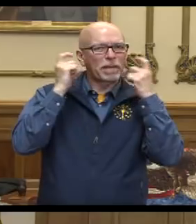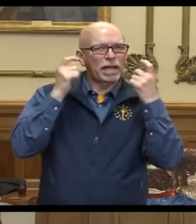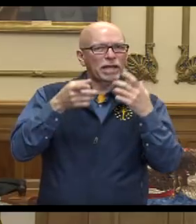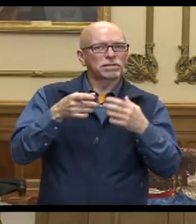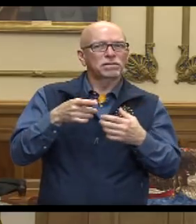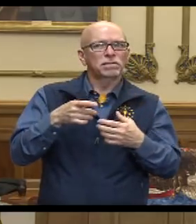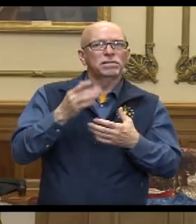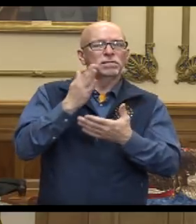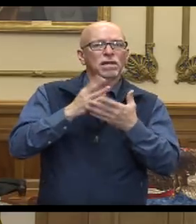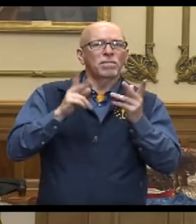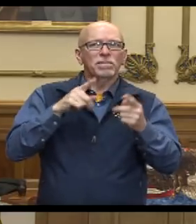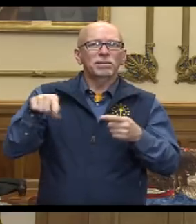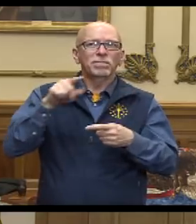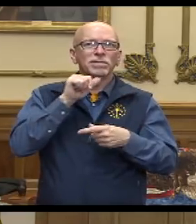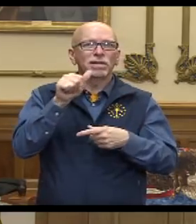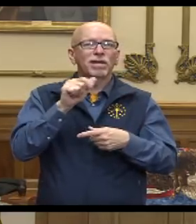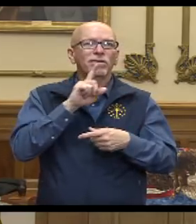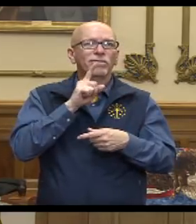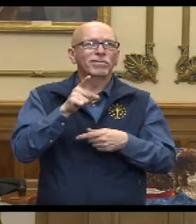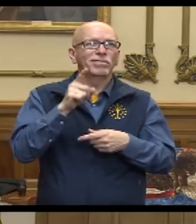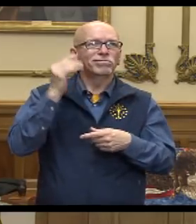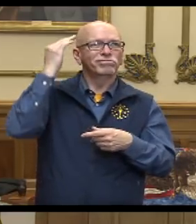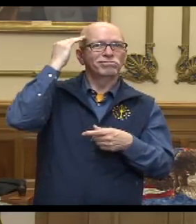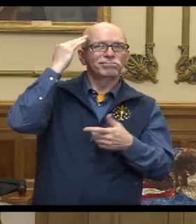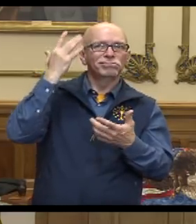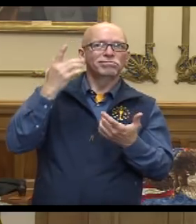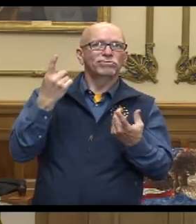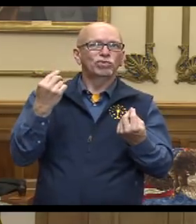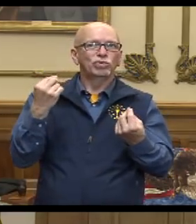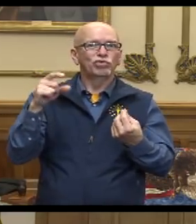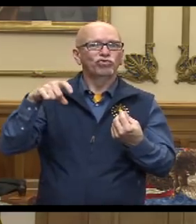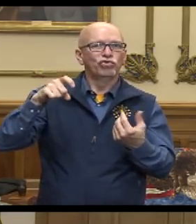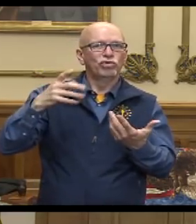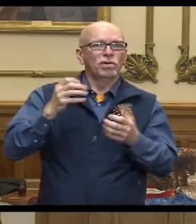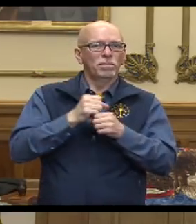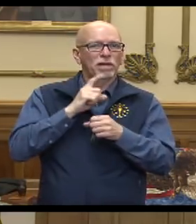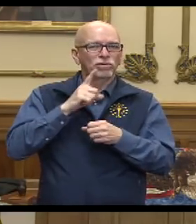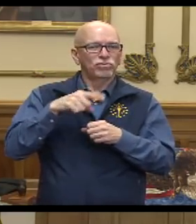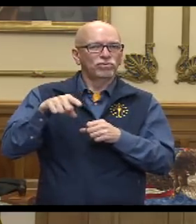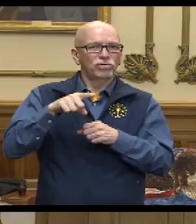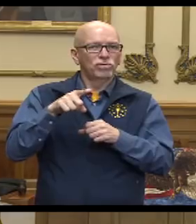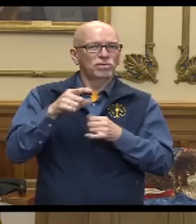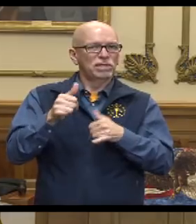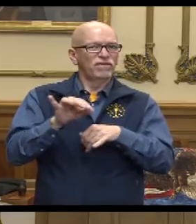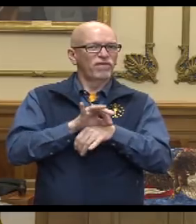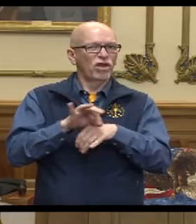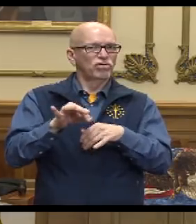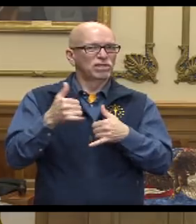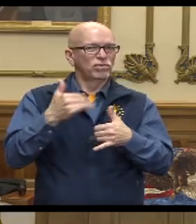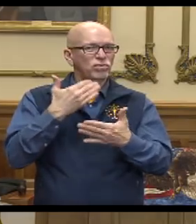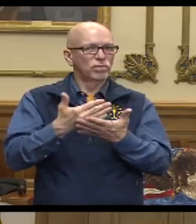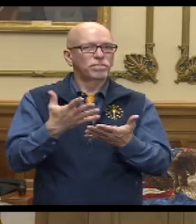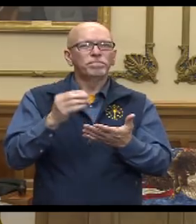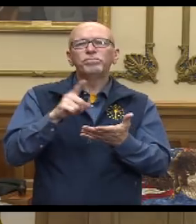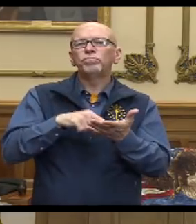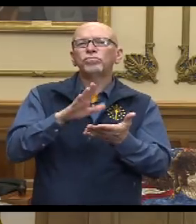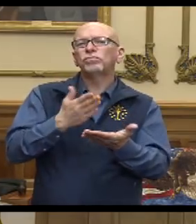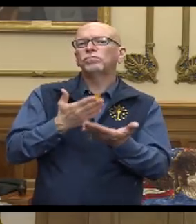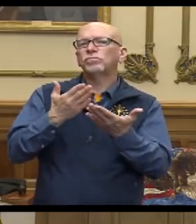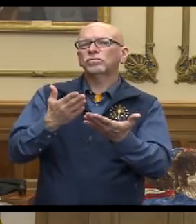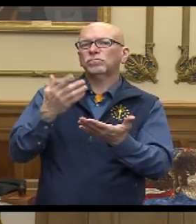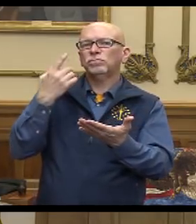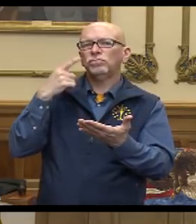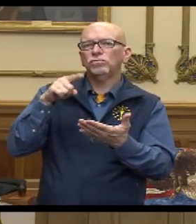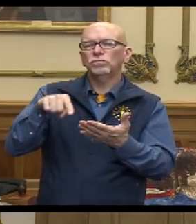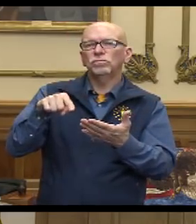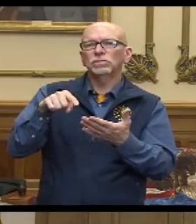maybe there's some people who aren't really familiar with what they should be doing in order to make sure that they're functional? And what advice do you have for stressing